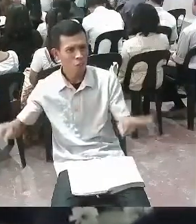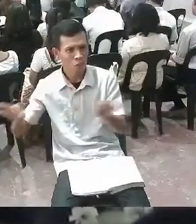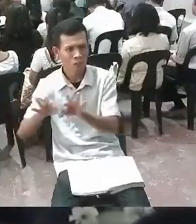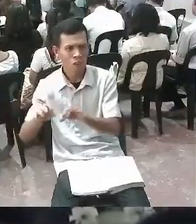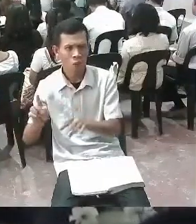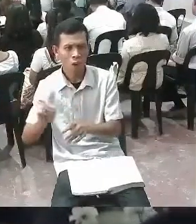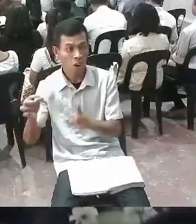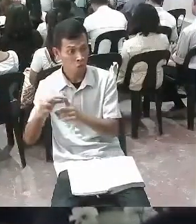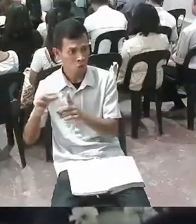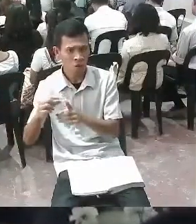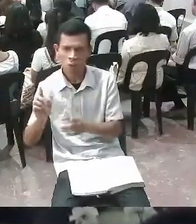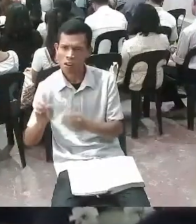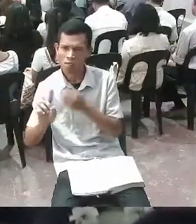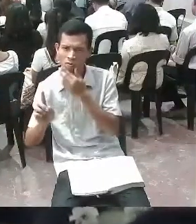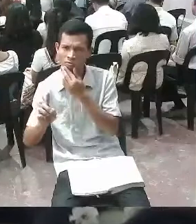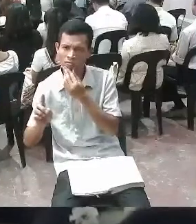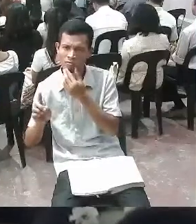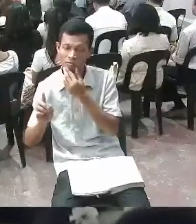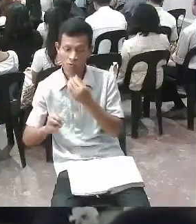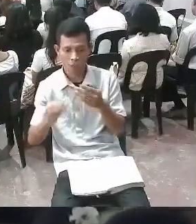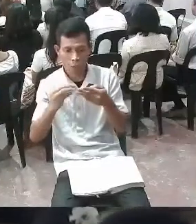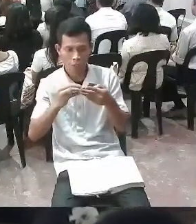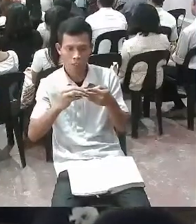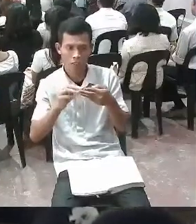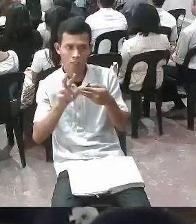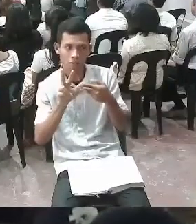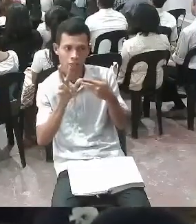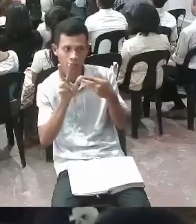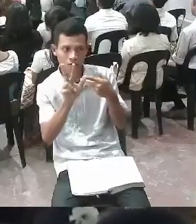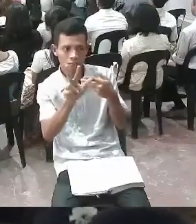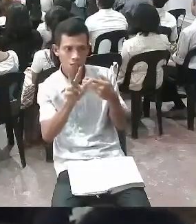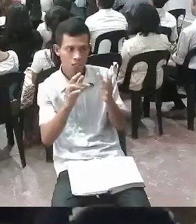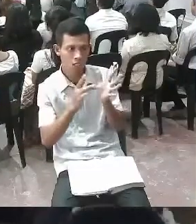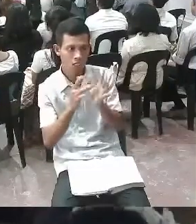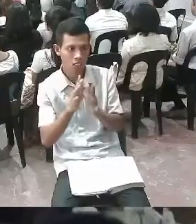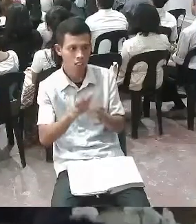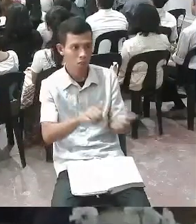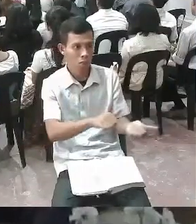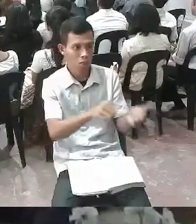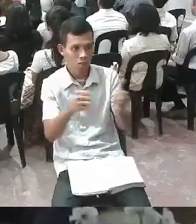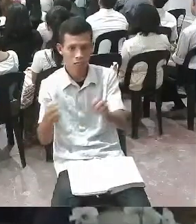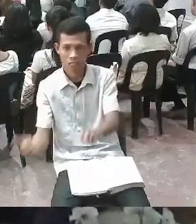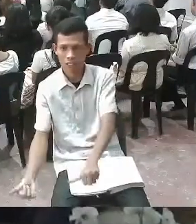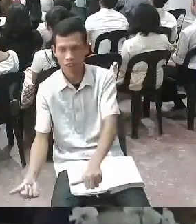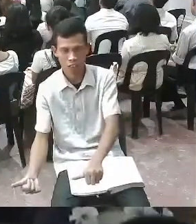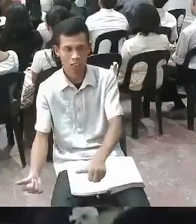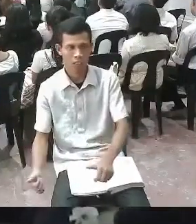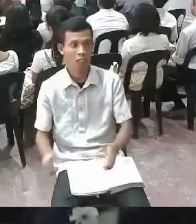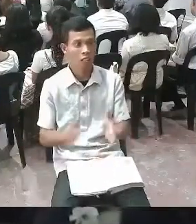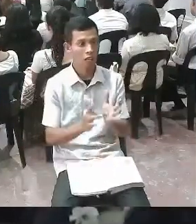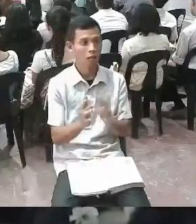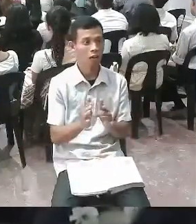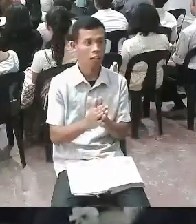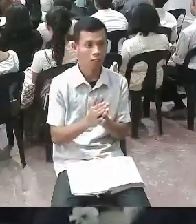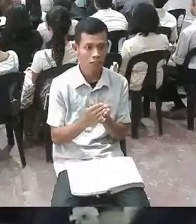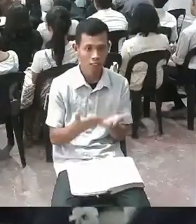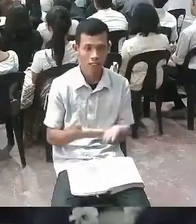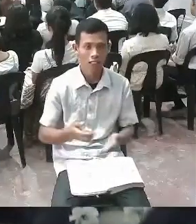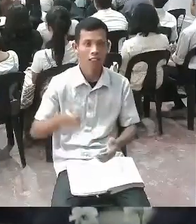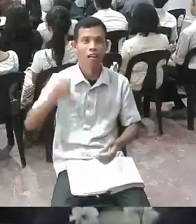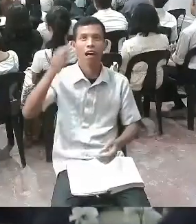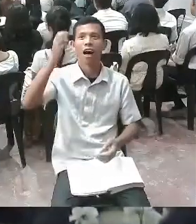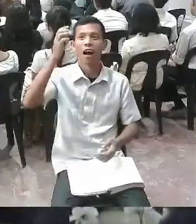Matthew chapter 3, where Jesus was baptized, the Bible says that